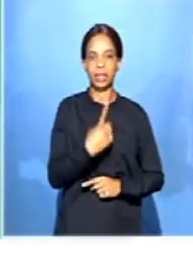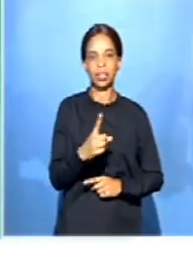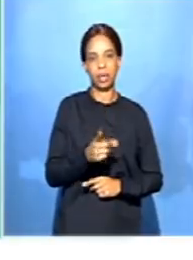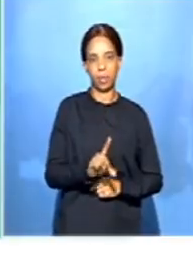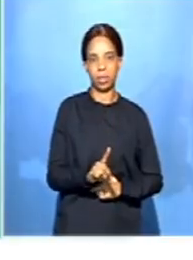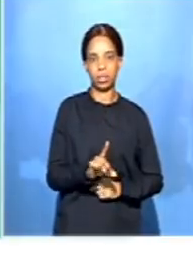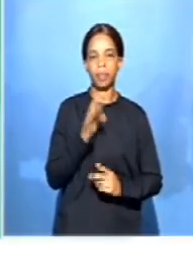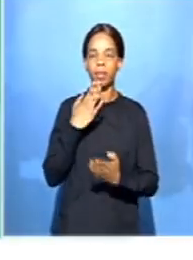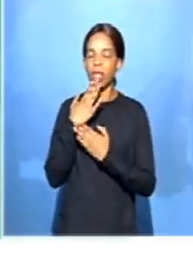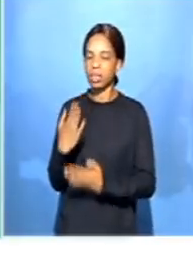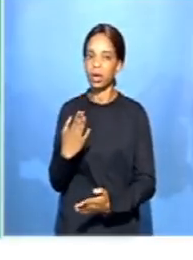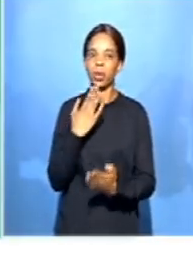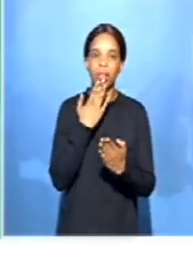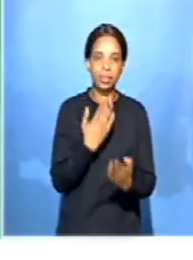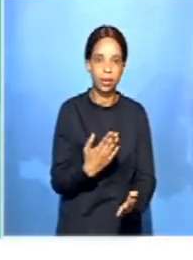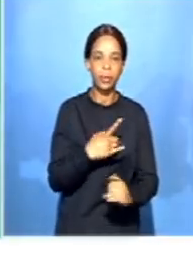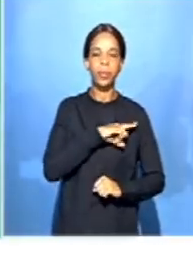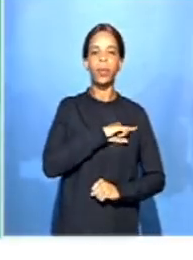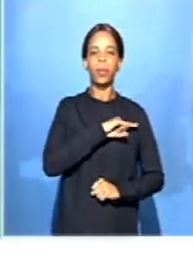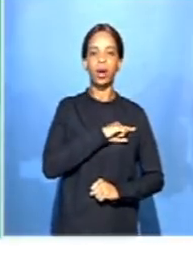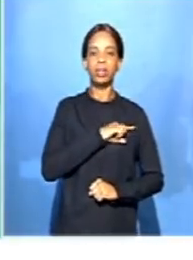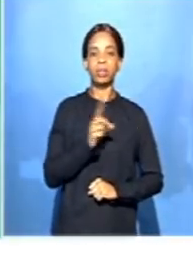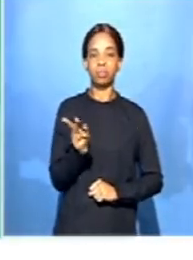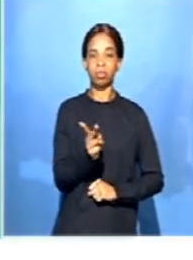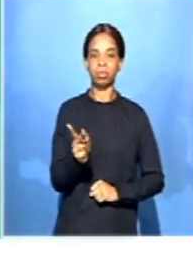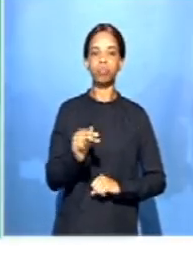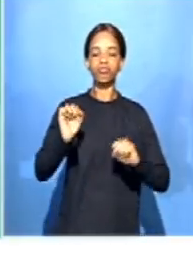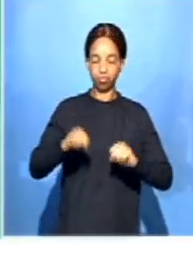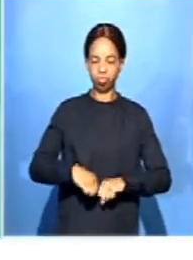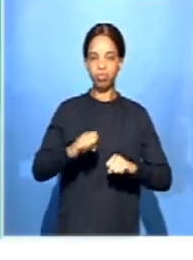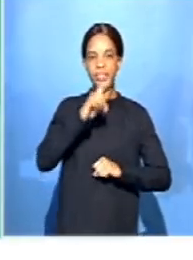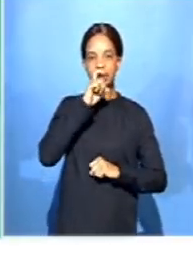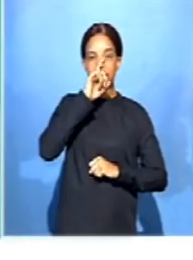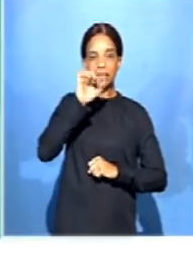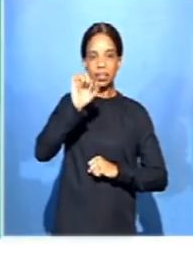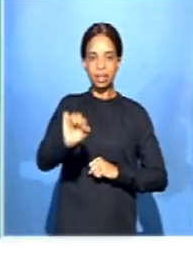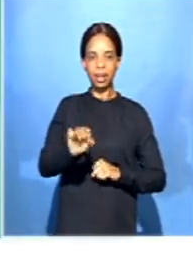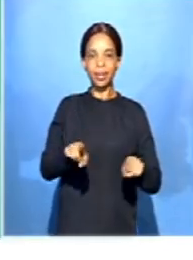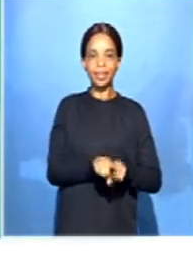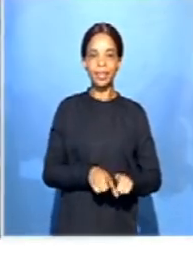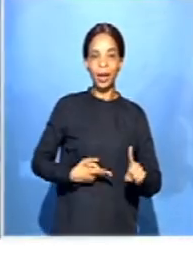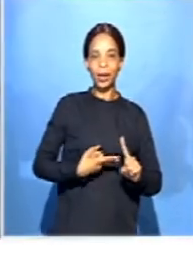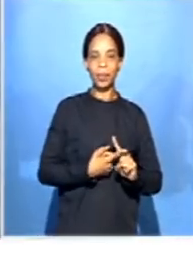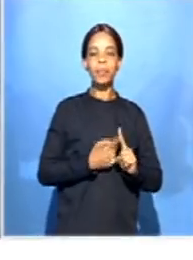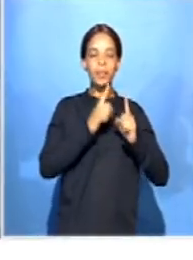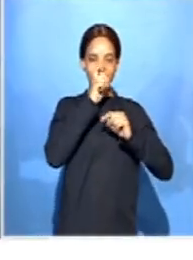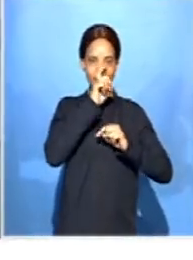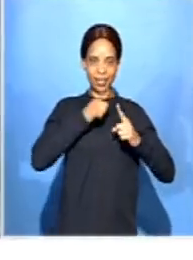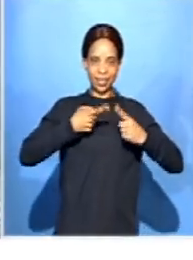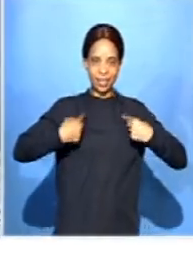ra tsaya oswa lona ra modira wa rona mme ra gape ra nna le lona jaaka bonnake ra